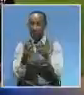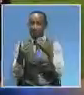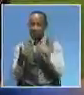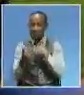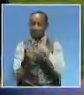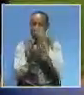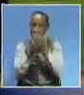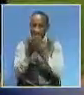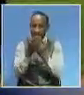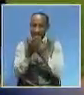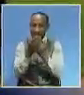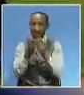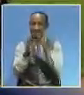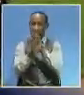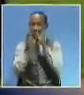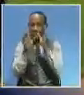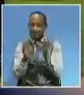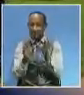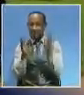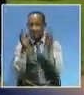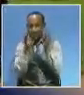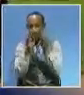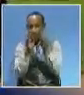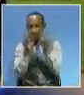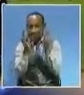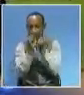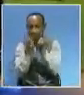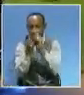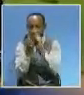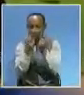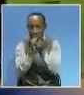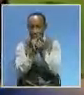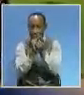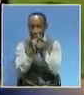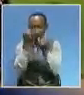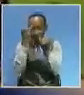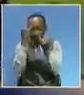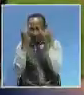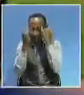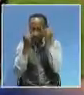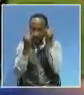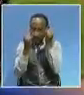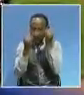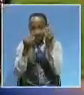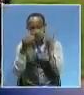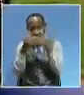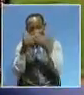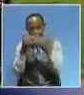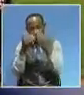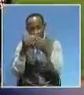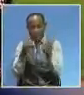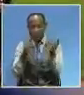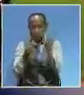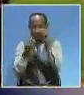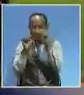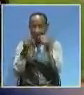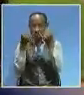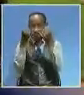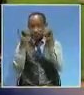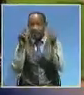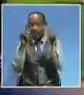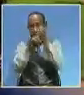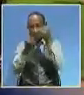some Zambians would donate and more and sell the same to raise funds for the independence struggle.